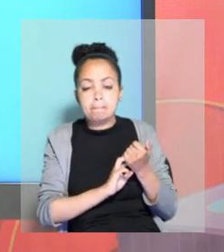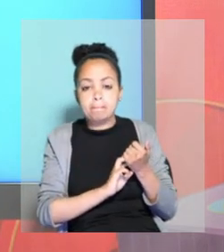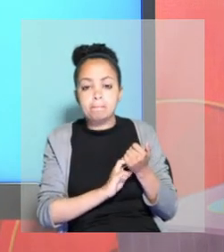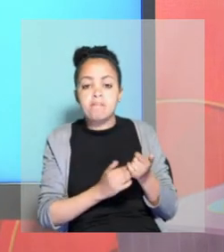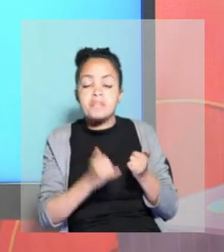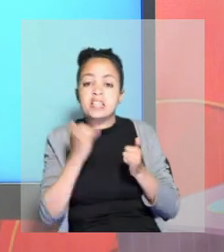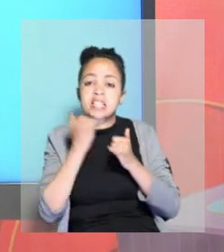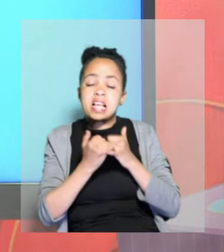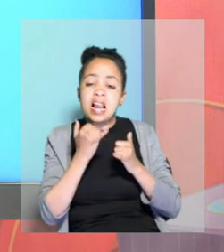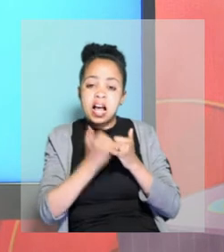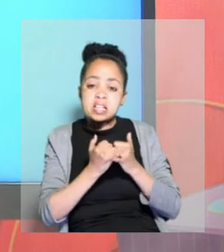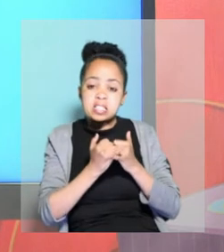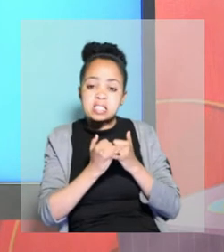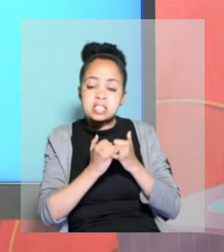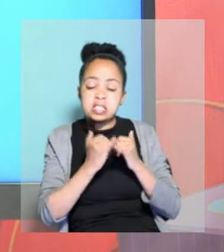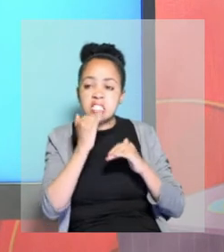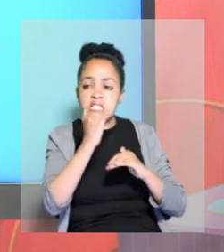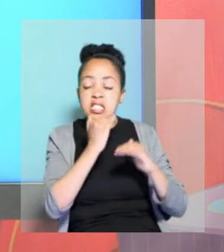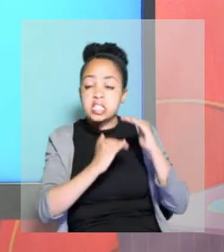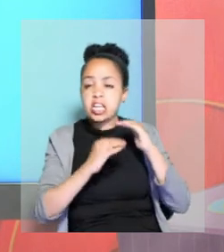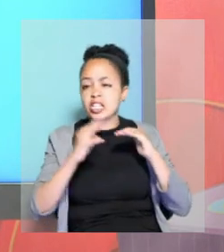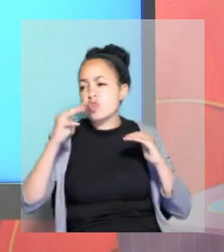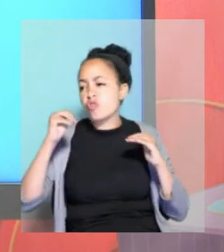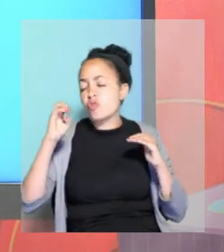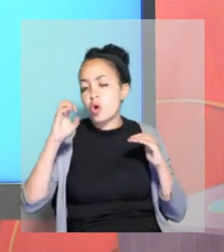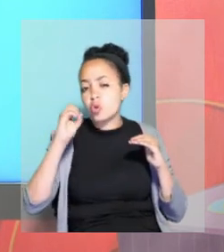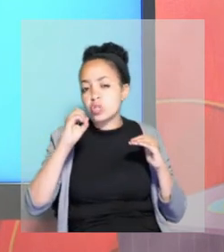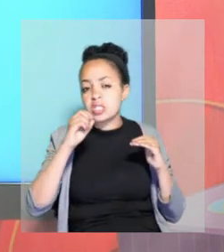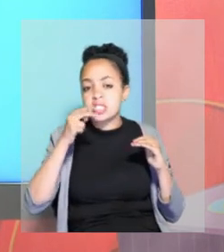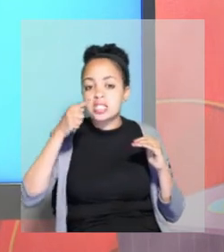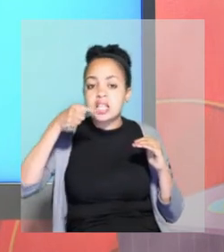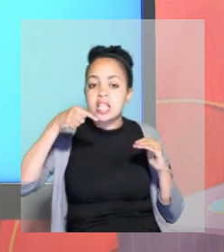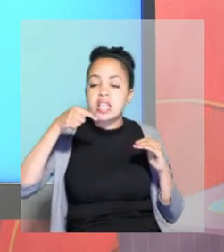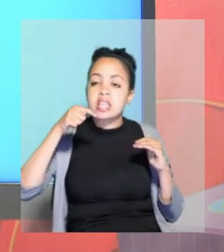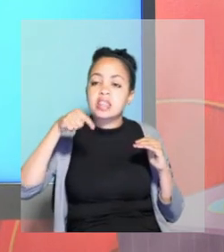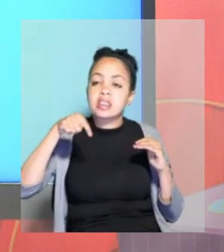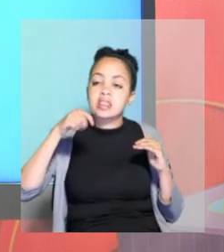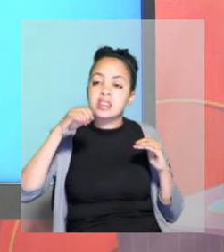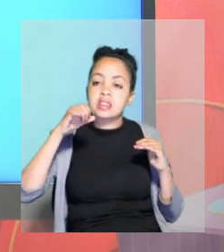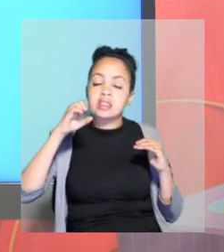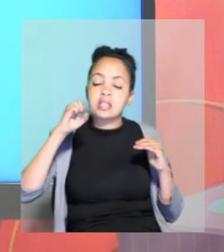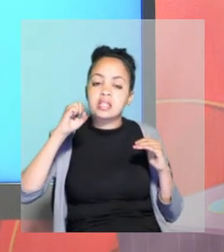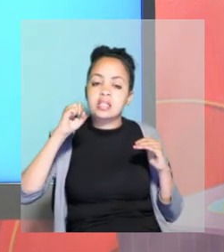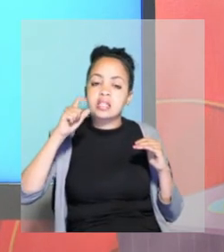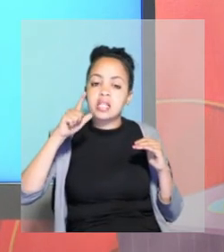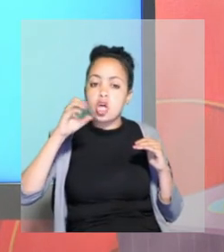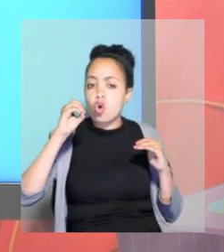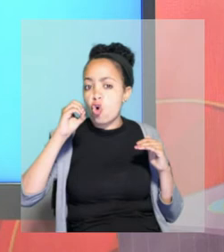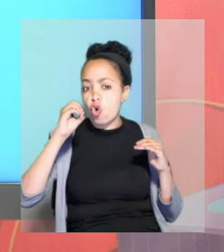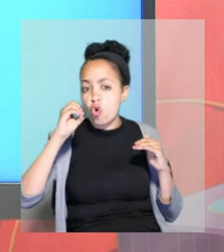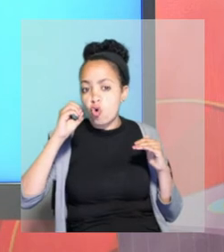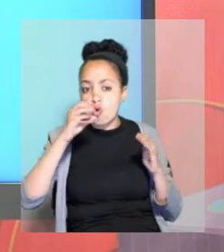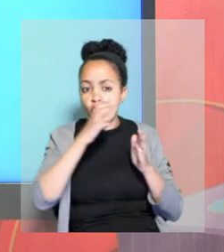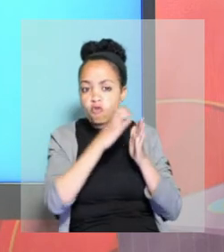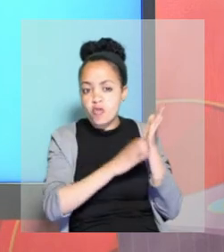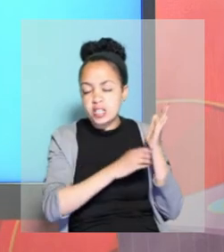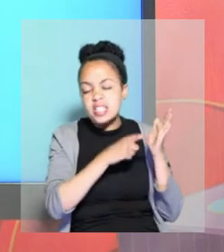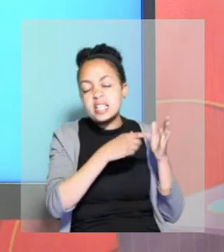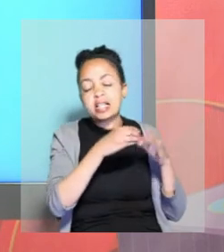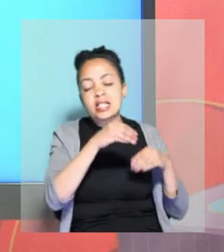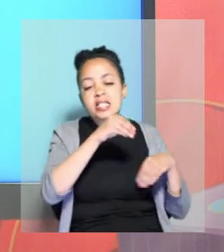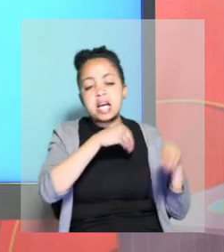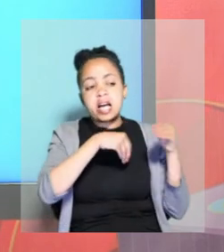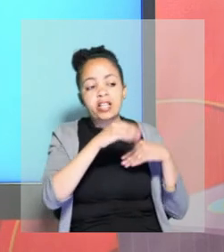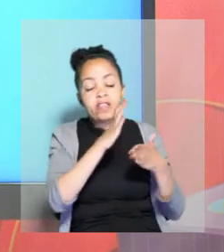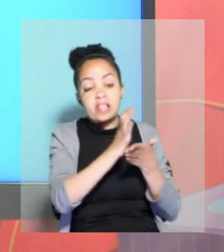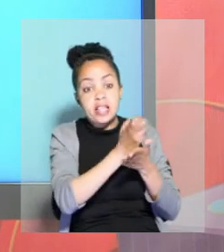And the last stage of meiosis one is telophase one. Most probably, the activity